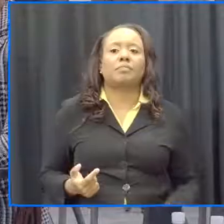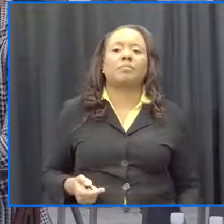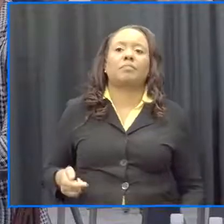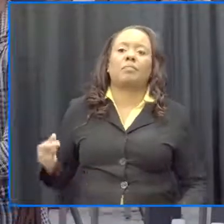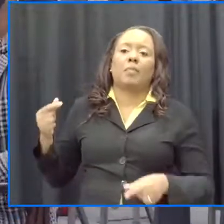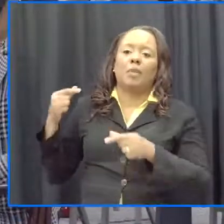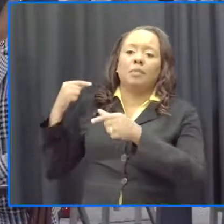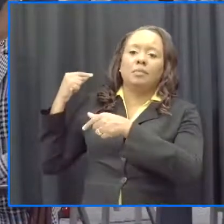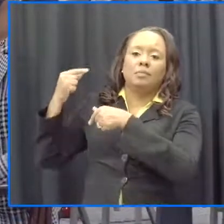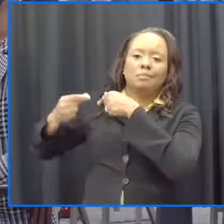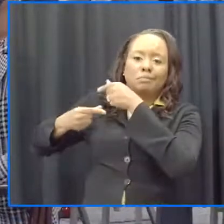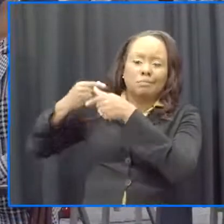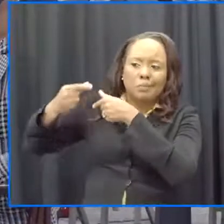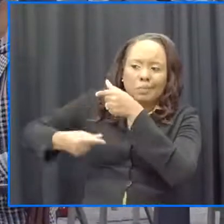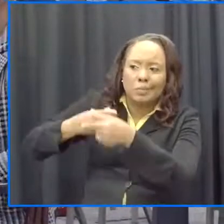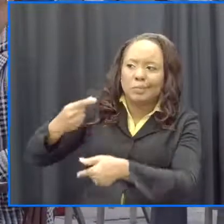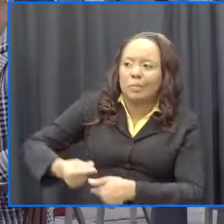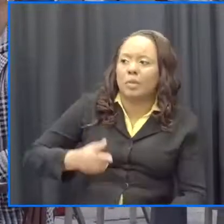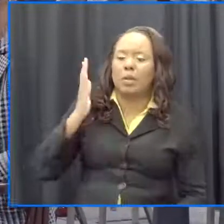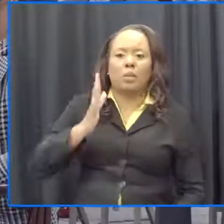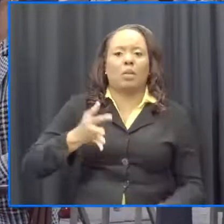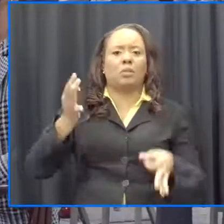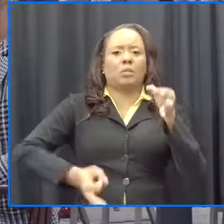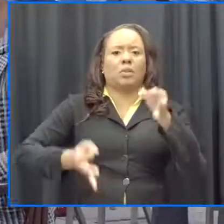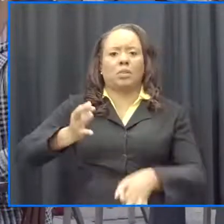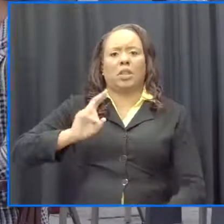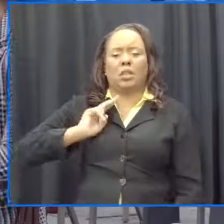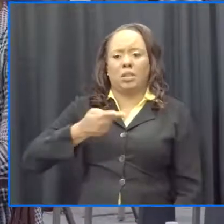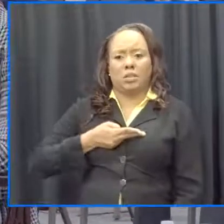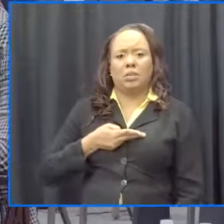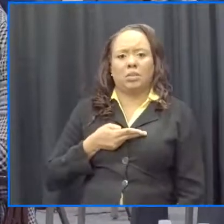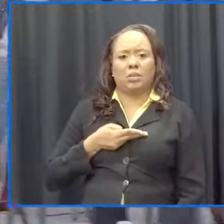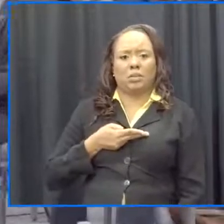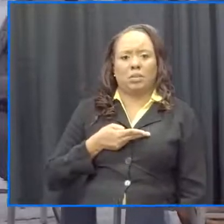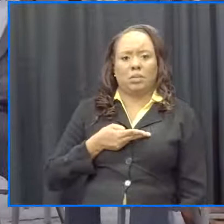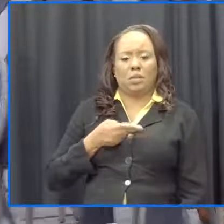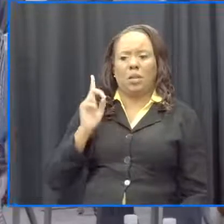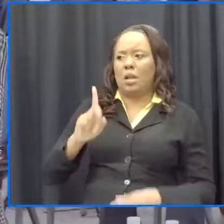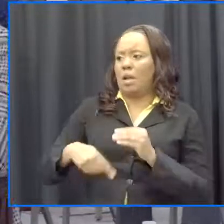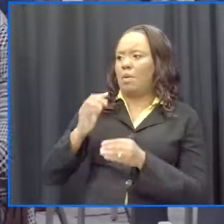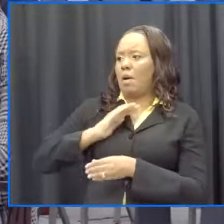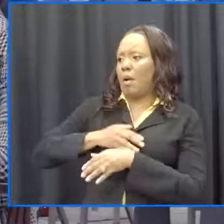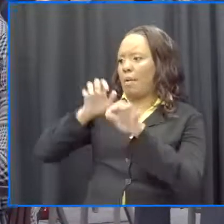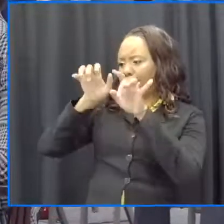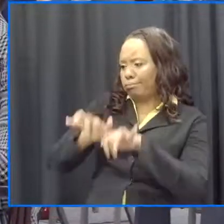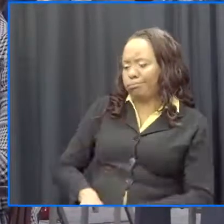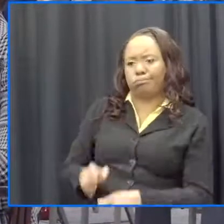Generations to come will judge us on how adequately we rose to the occasion.